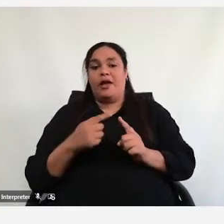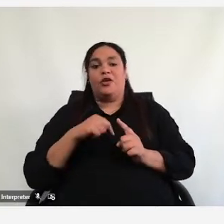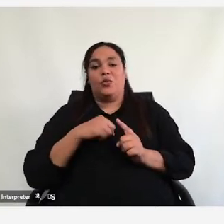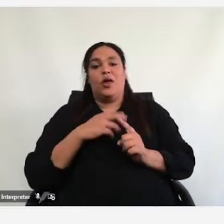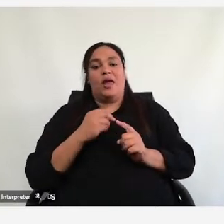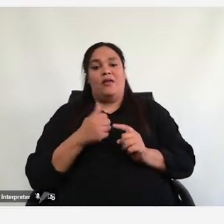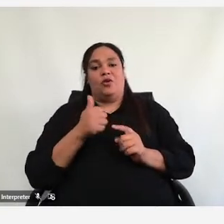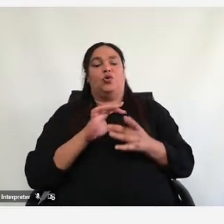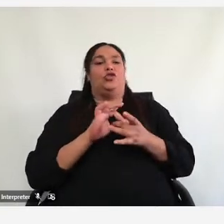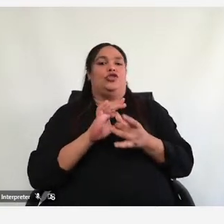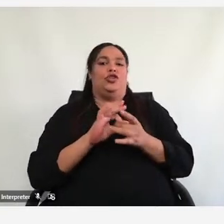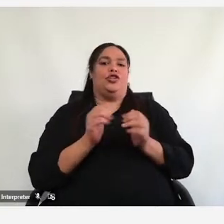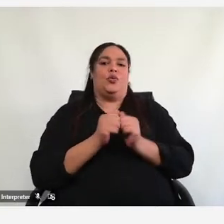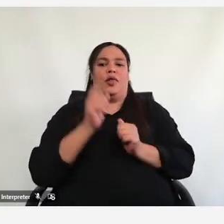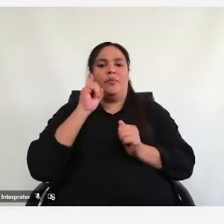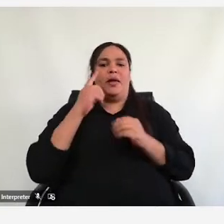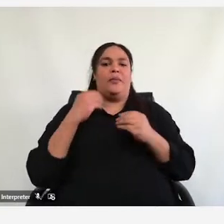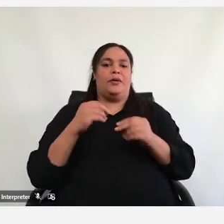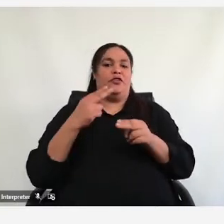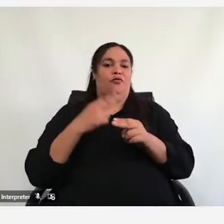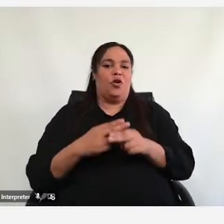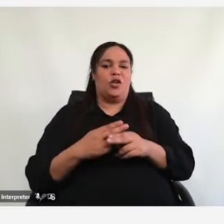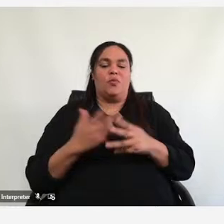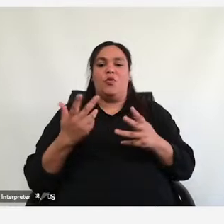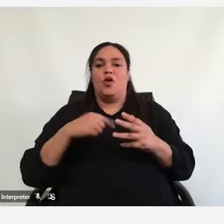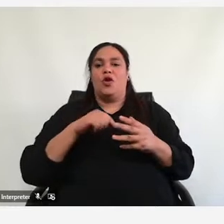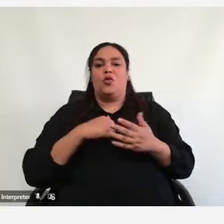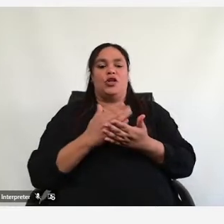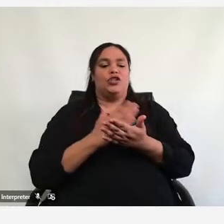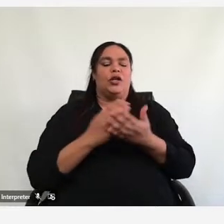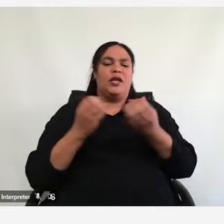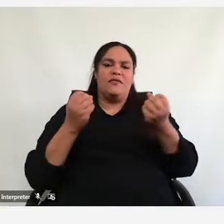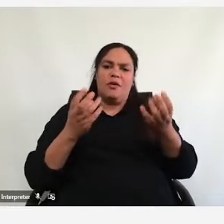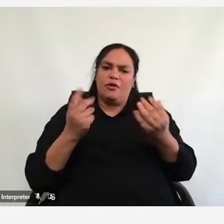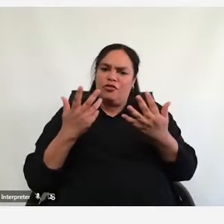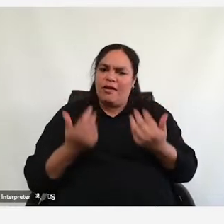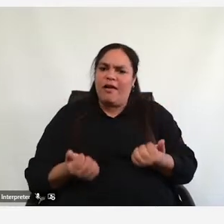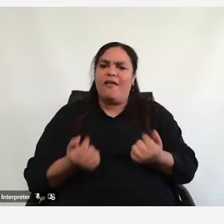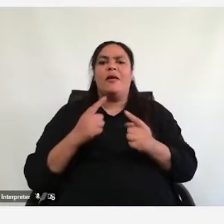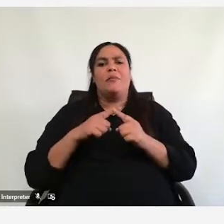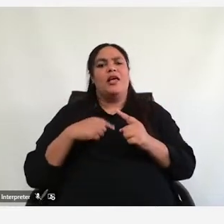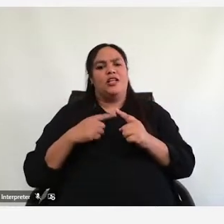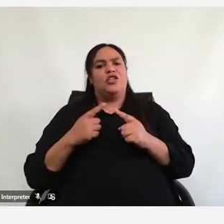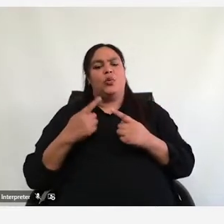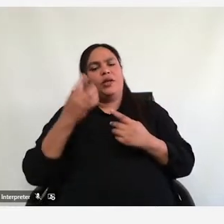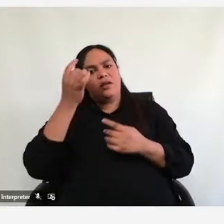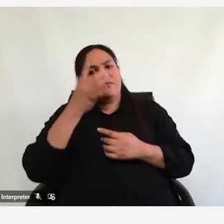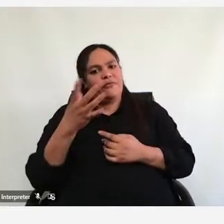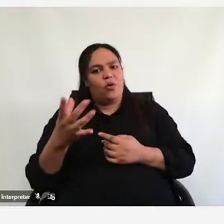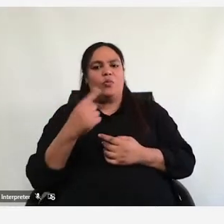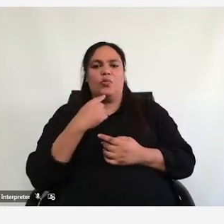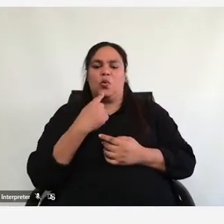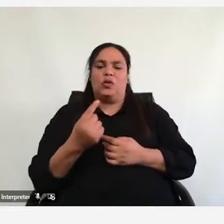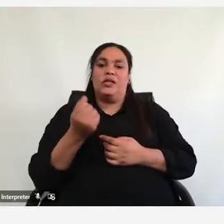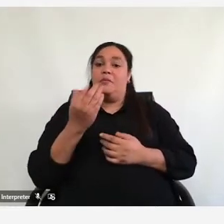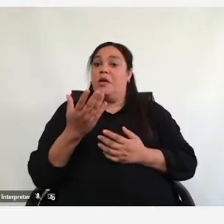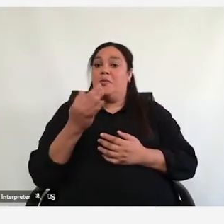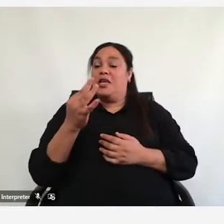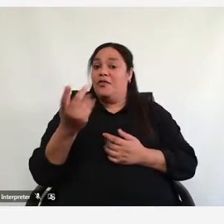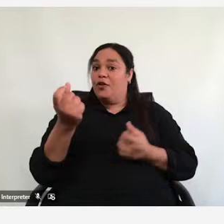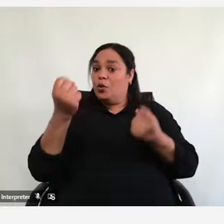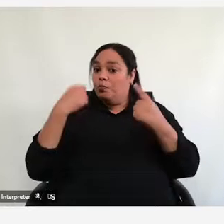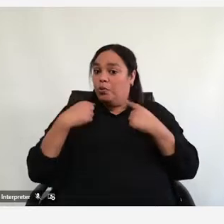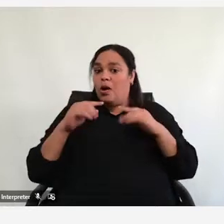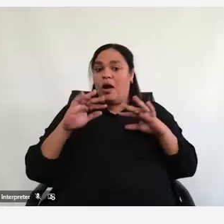very good relationship with the Black Business Forum, where we are now sharing information. And we even said to them, if you don't understand